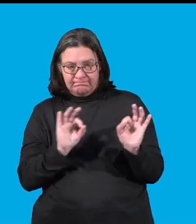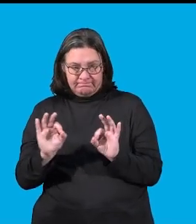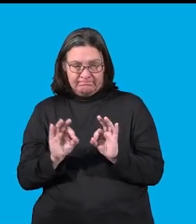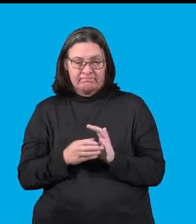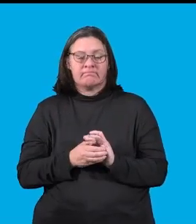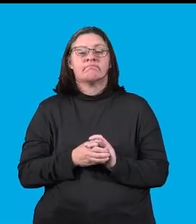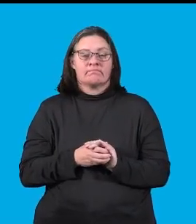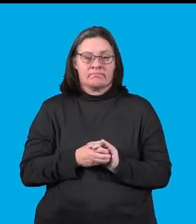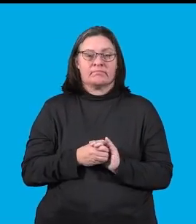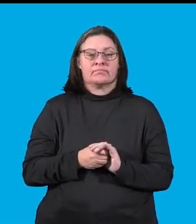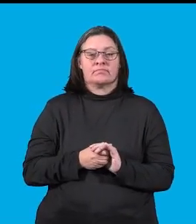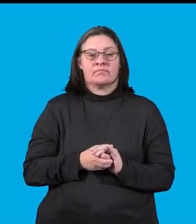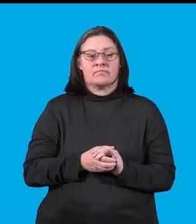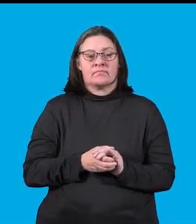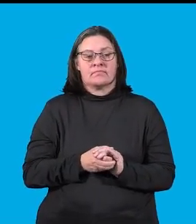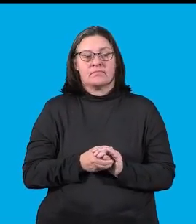down correct. Yep.